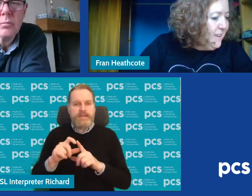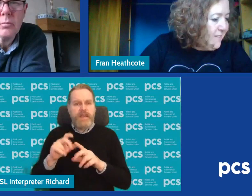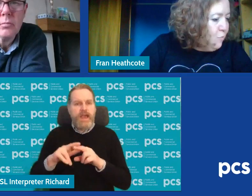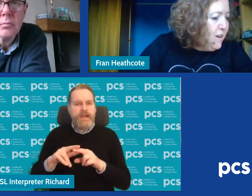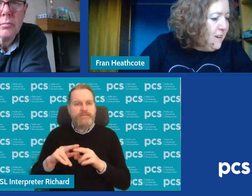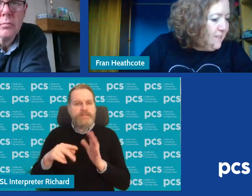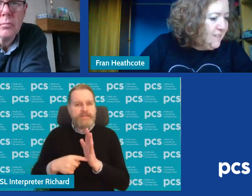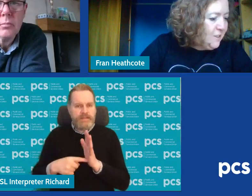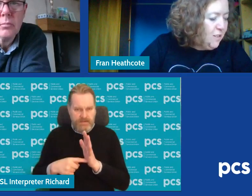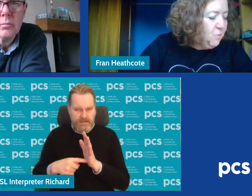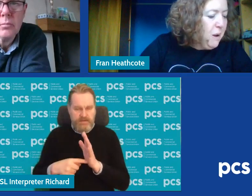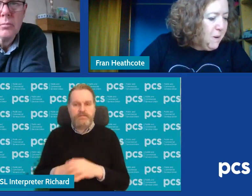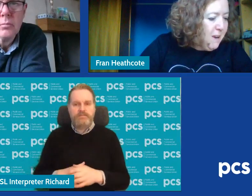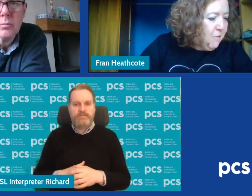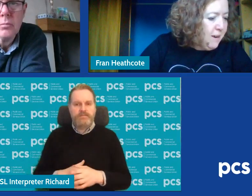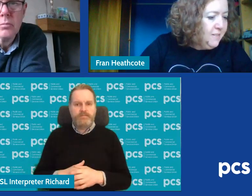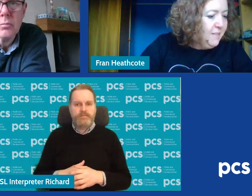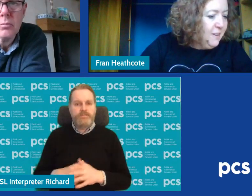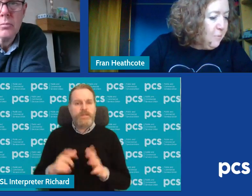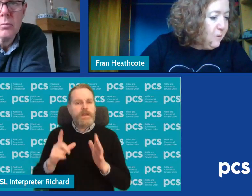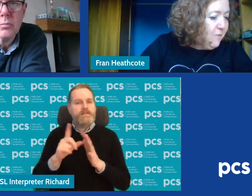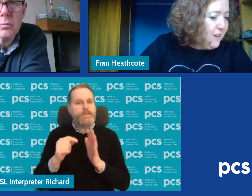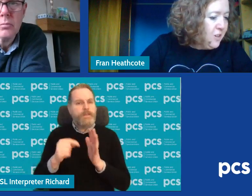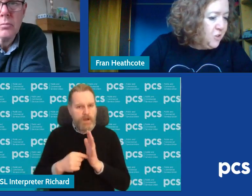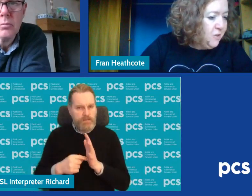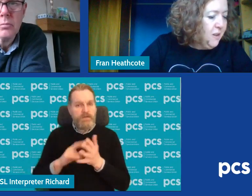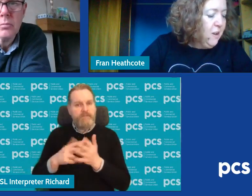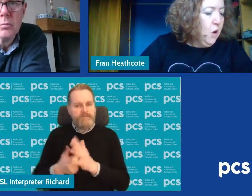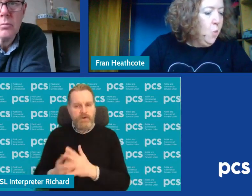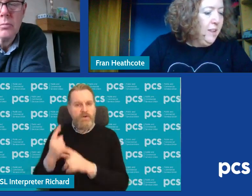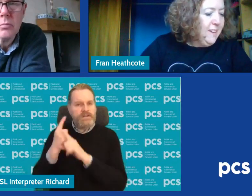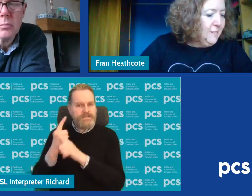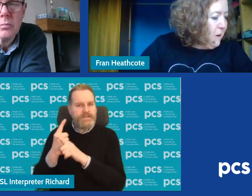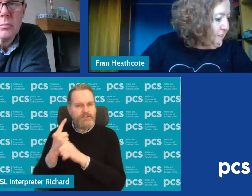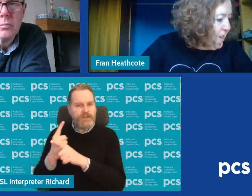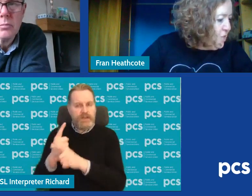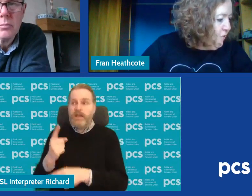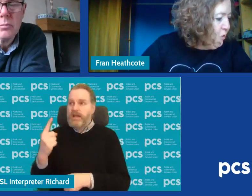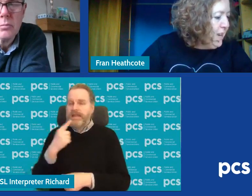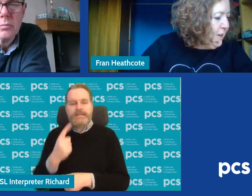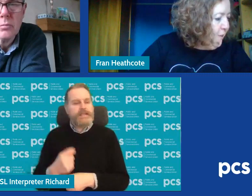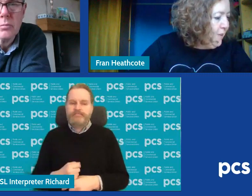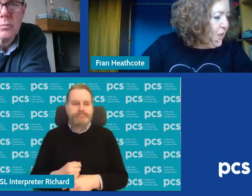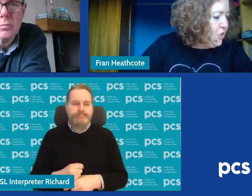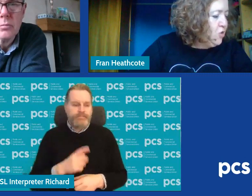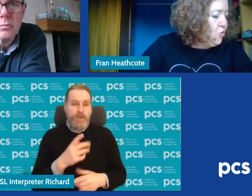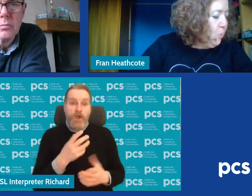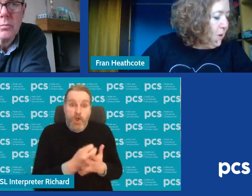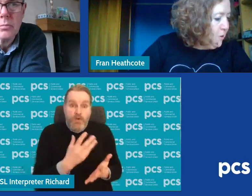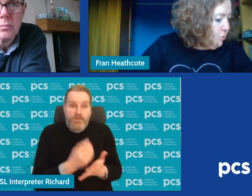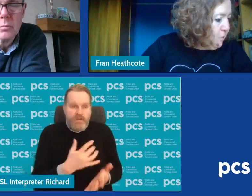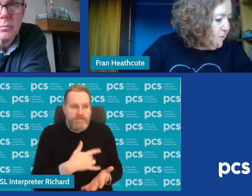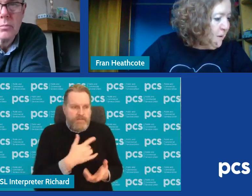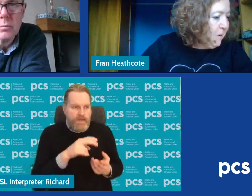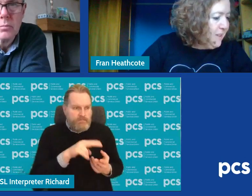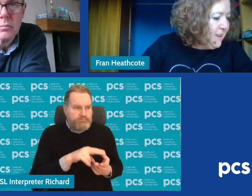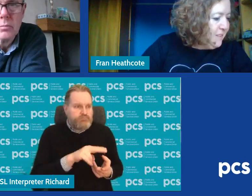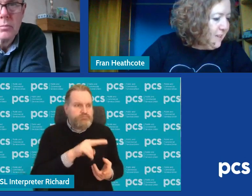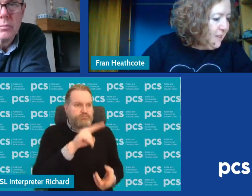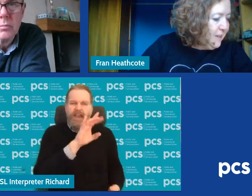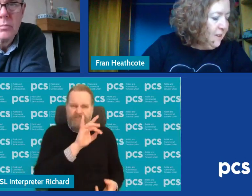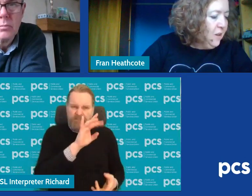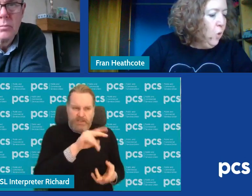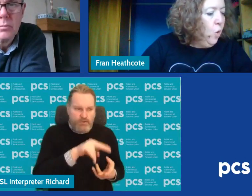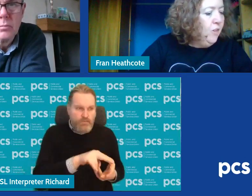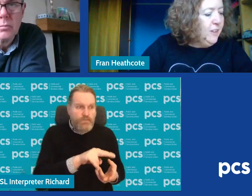who said it's unrealistic to expect pay rises in line with inflation, with the expectation for the rate of inflation to drop below 3% by the end of